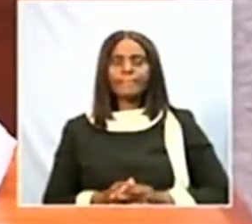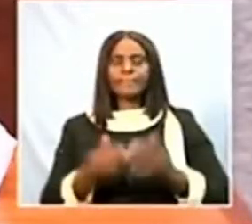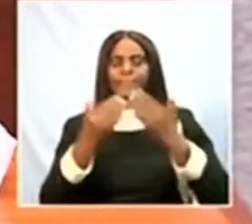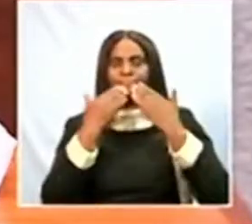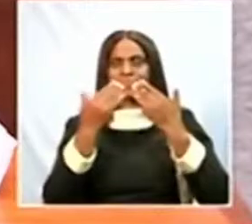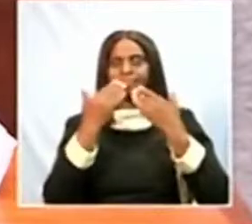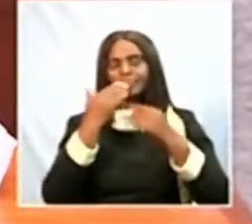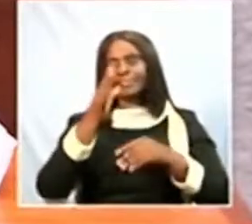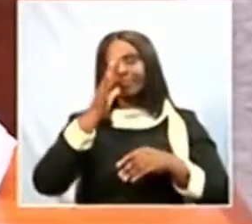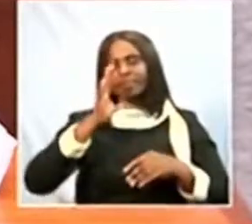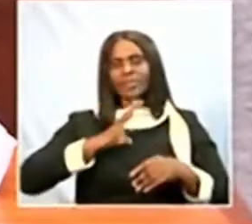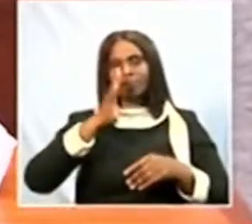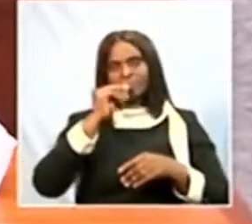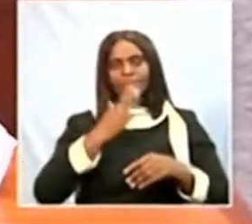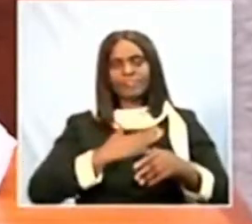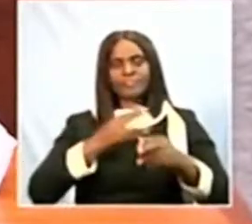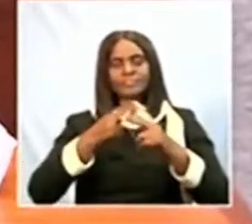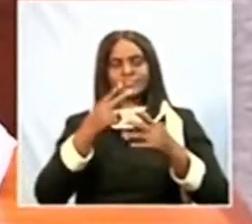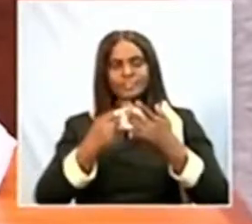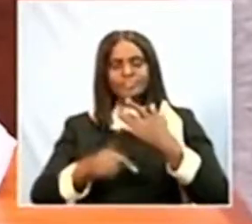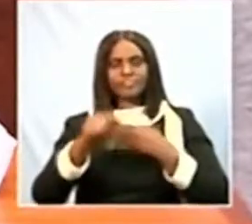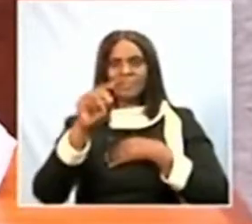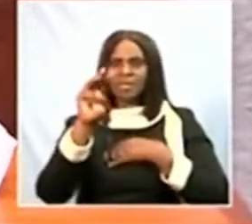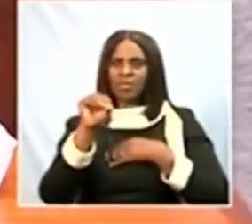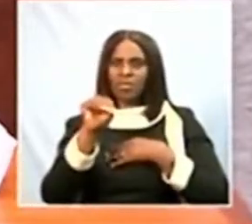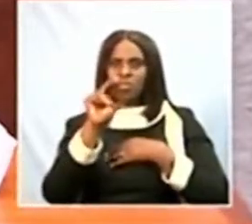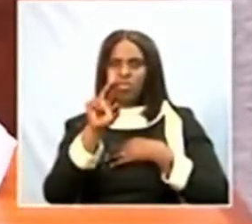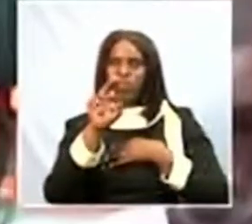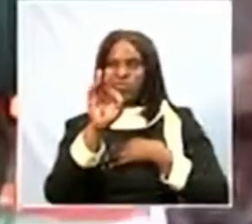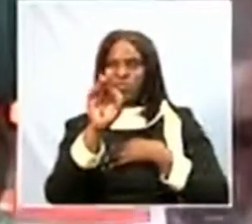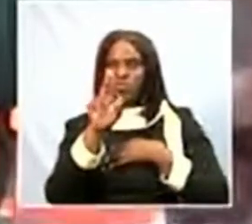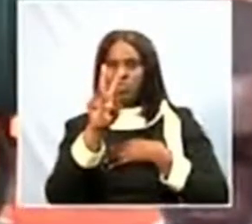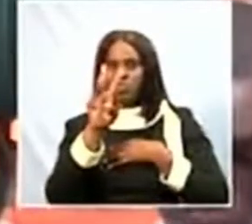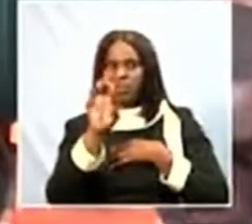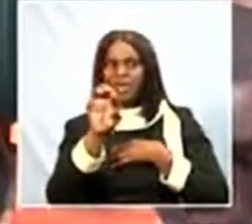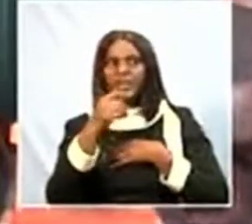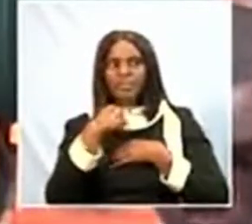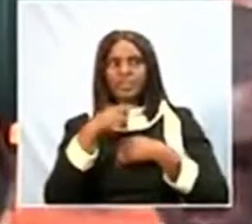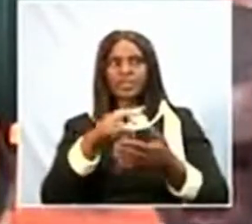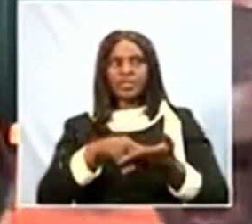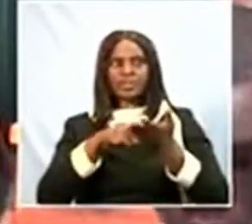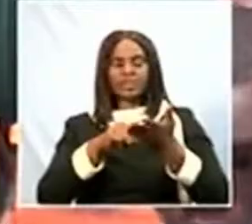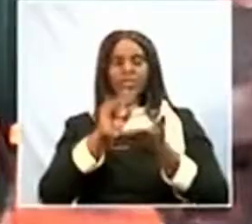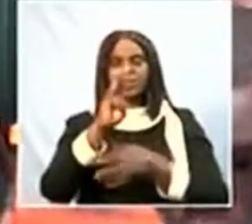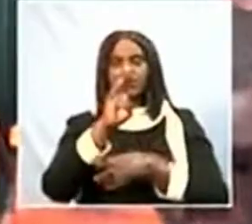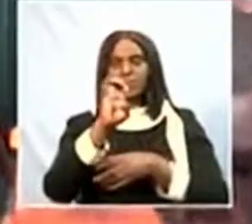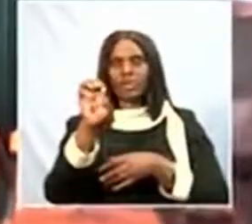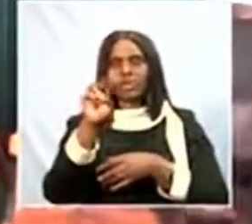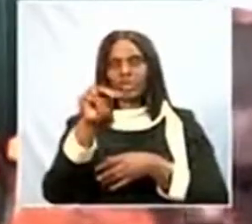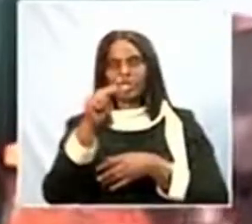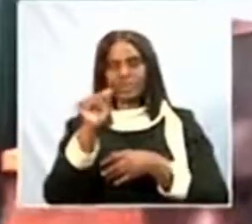Thank you, Madam Speaker. My name is Nathan Kafue, representing Bwengo constituency, and I second the motion.